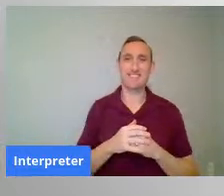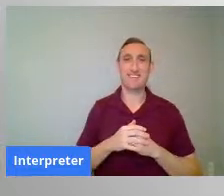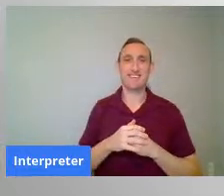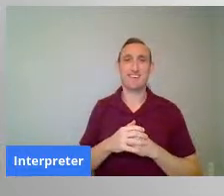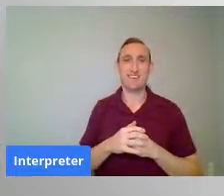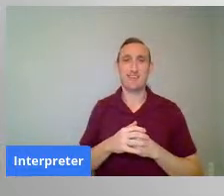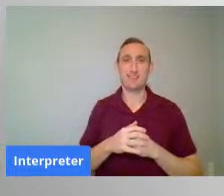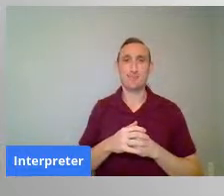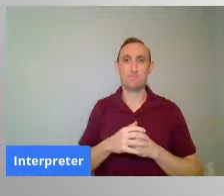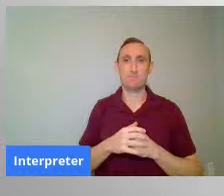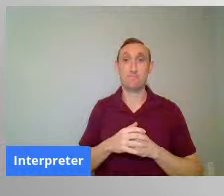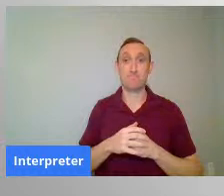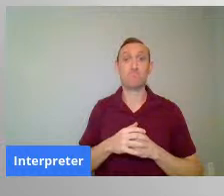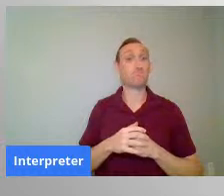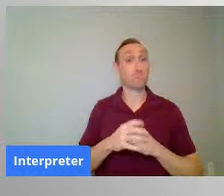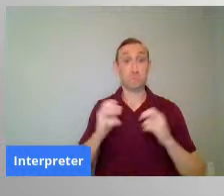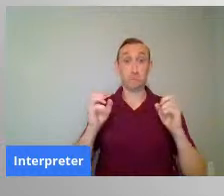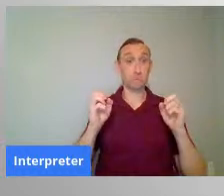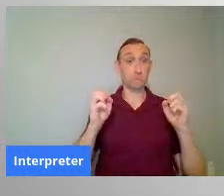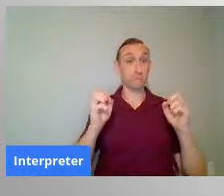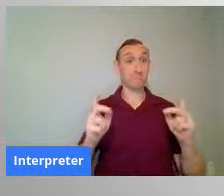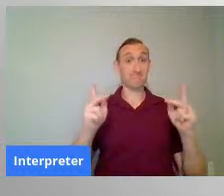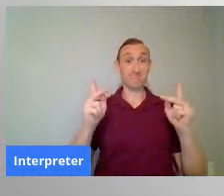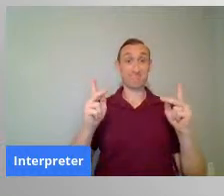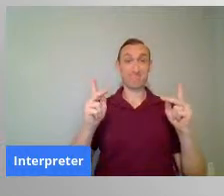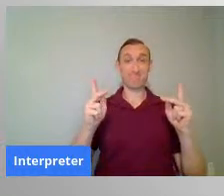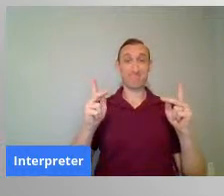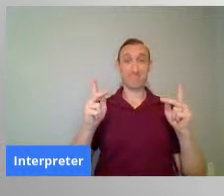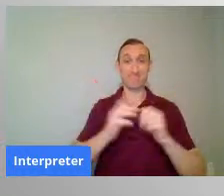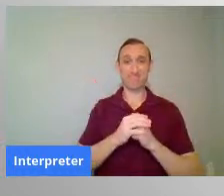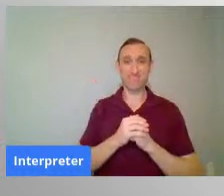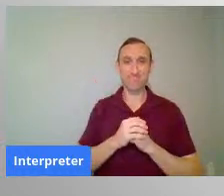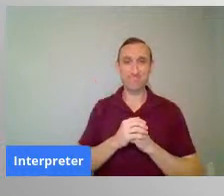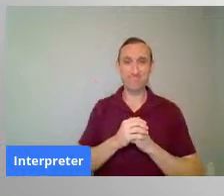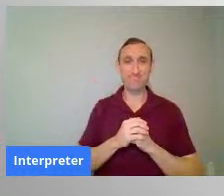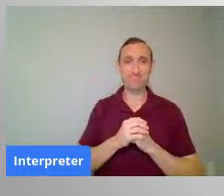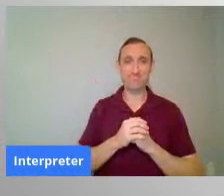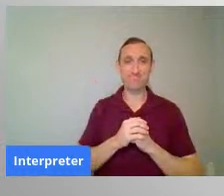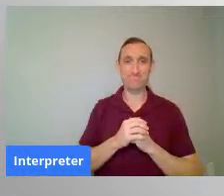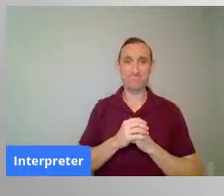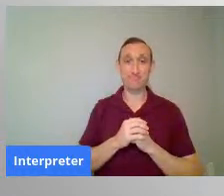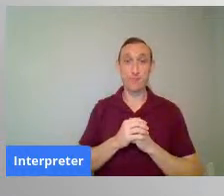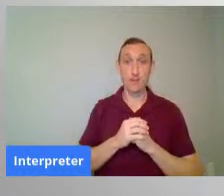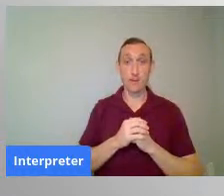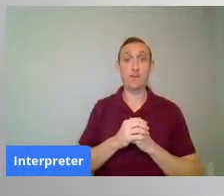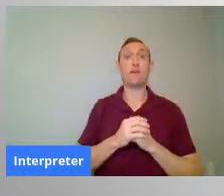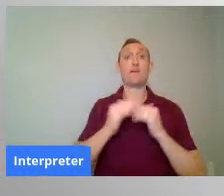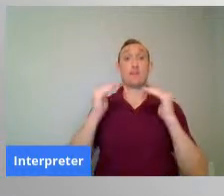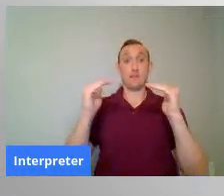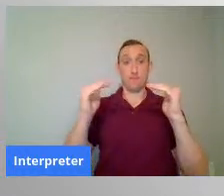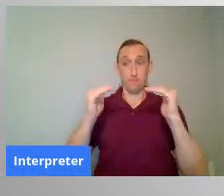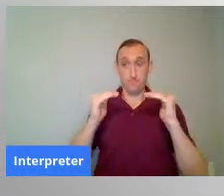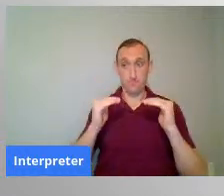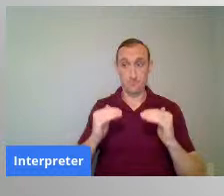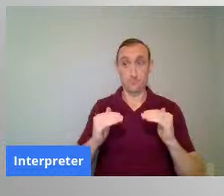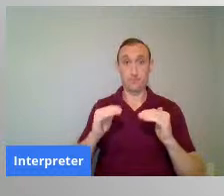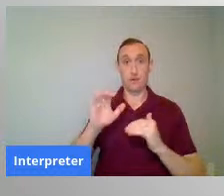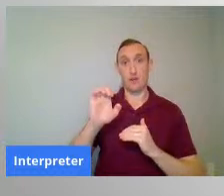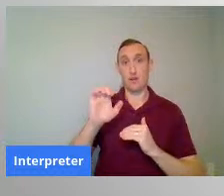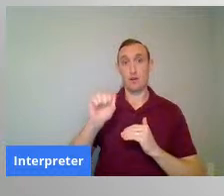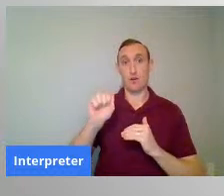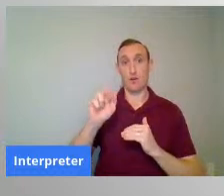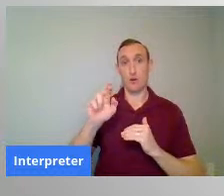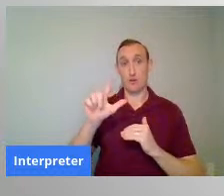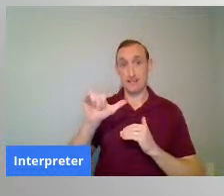Okay. All right, we'll move forward with the early head start.